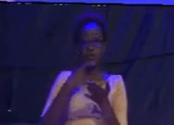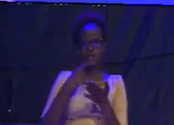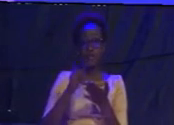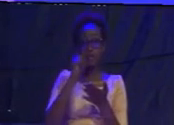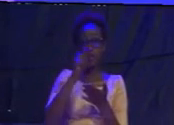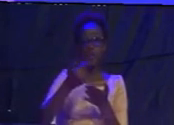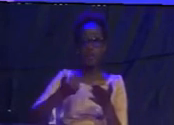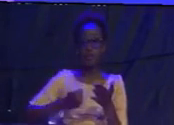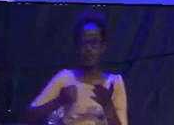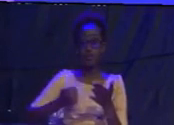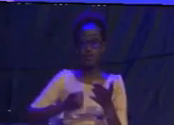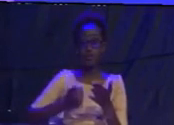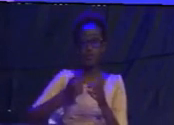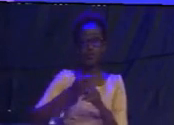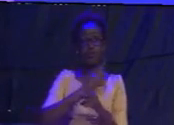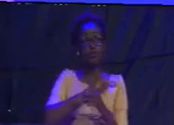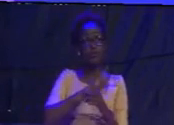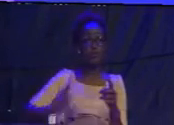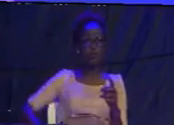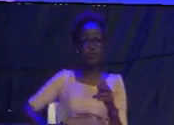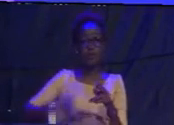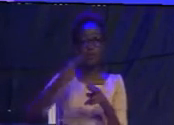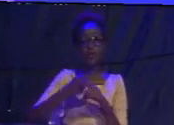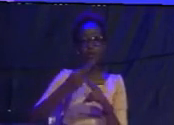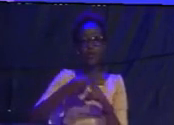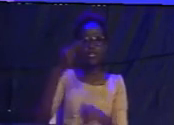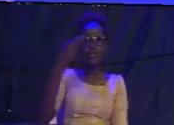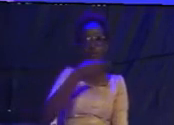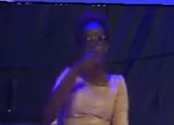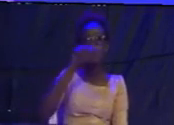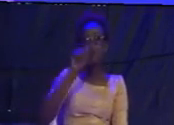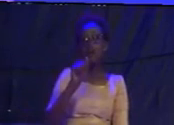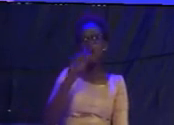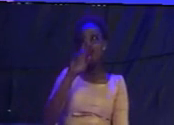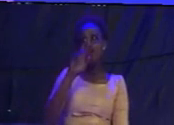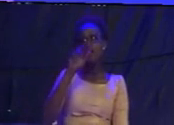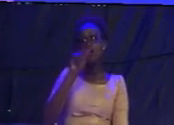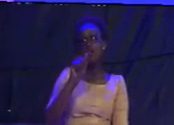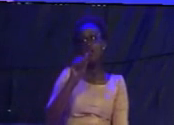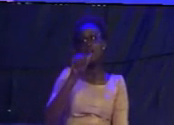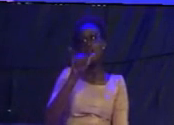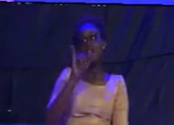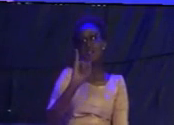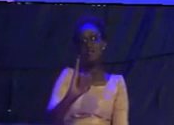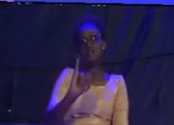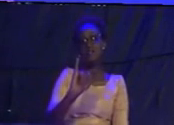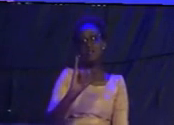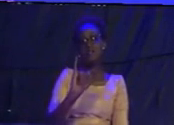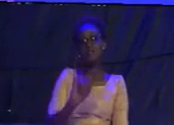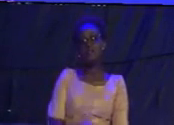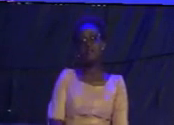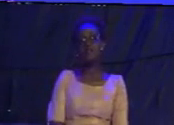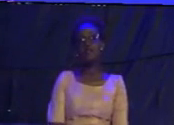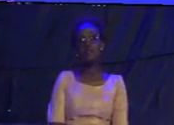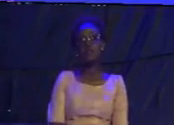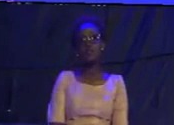uwo mukobwa w'umwami yitwaga Hagar. They say that that daughter of the king, her